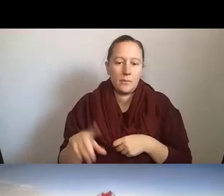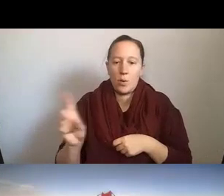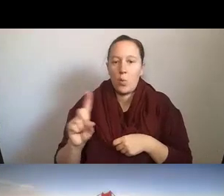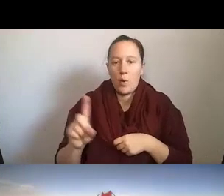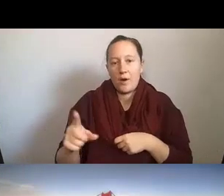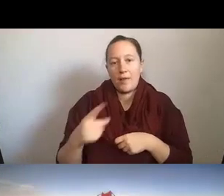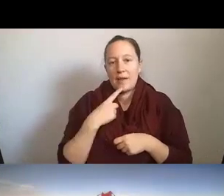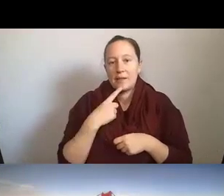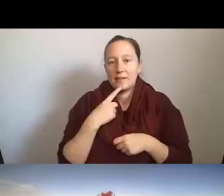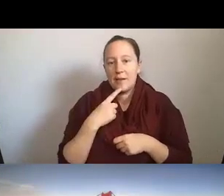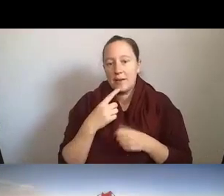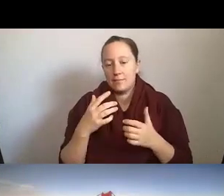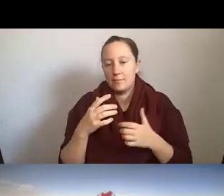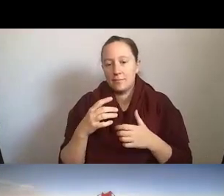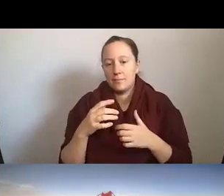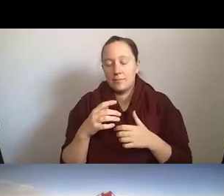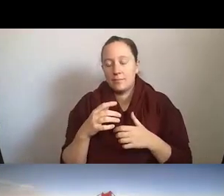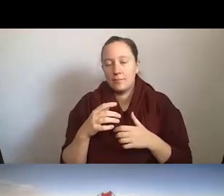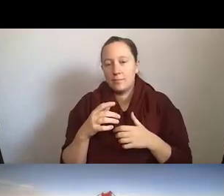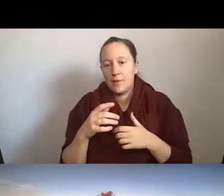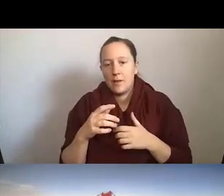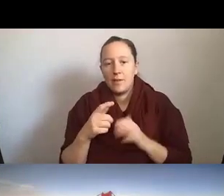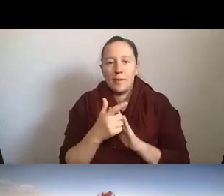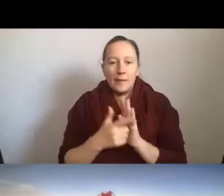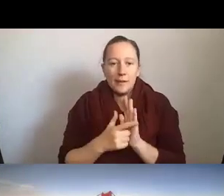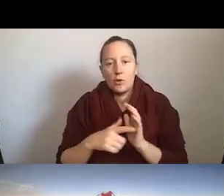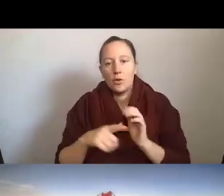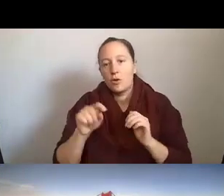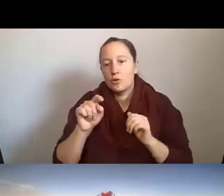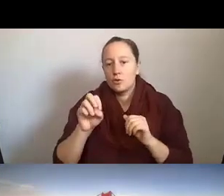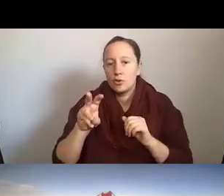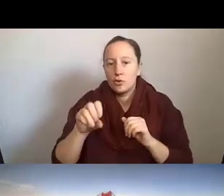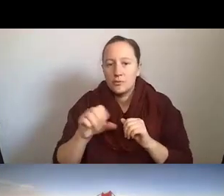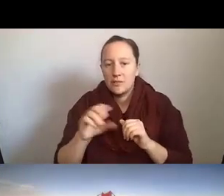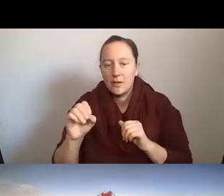in the terms and condition. And if they are a